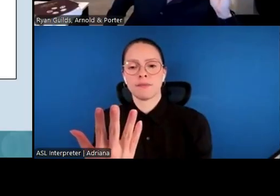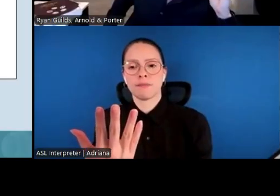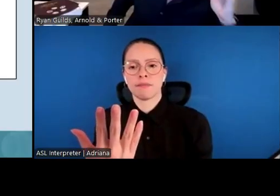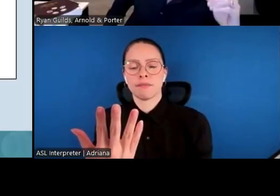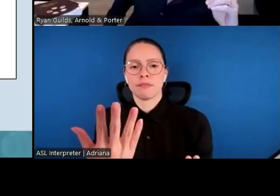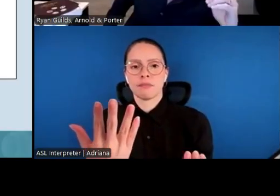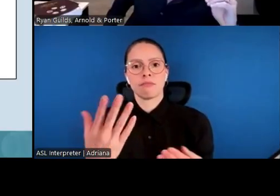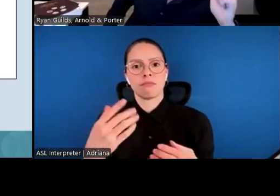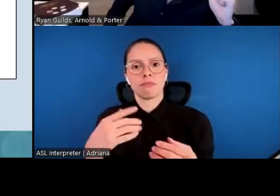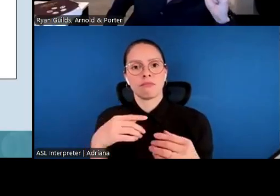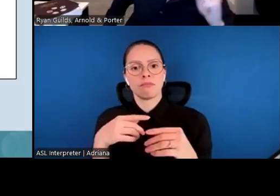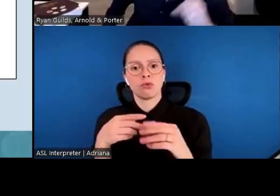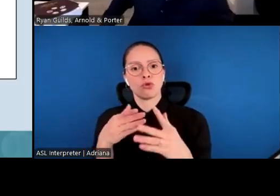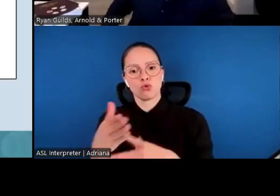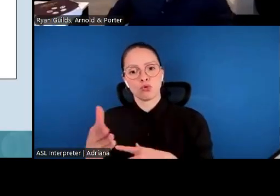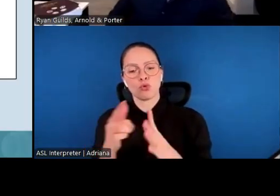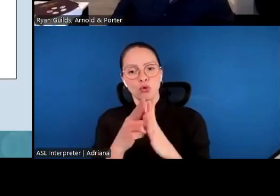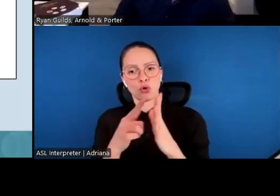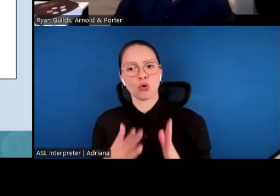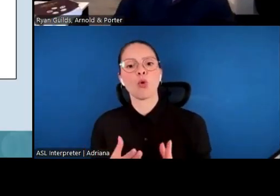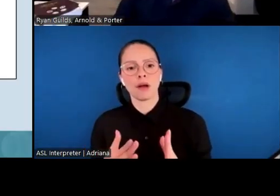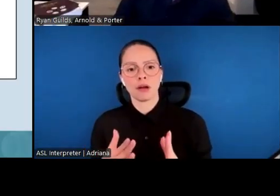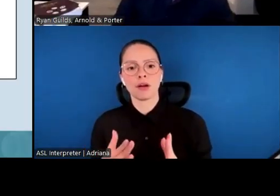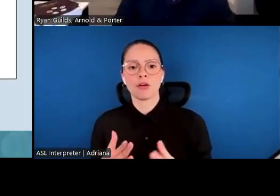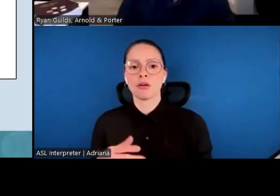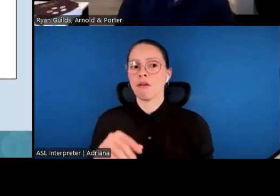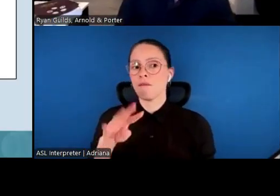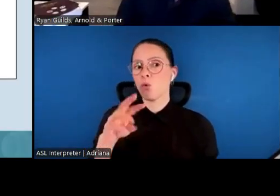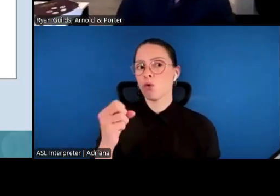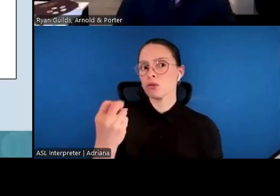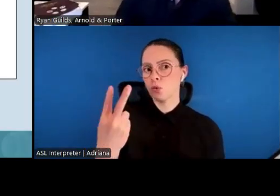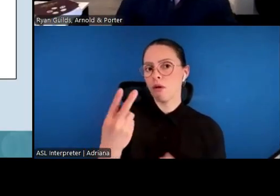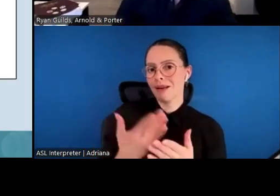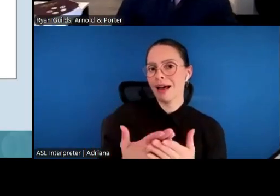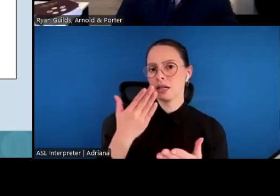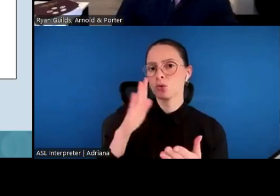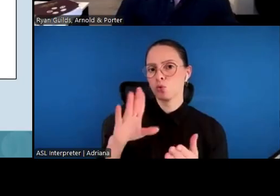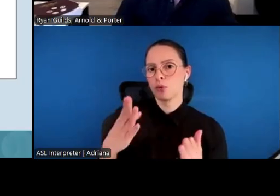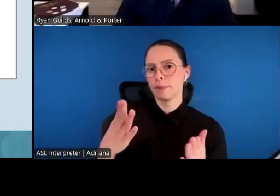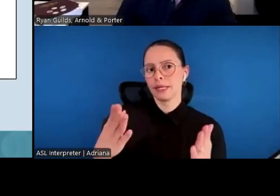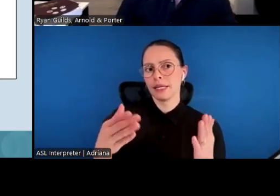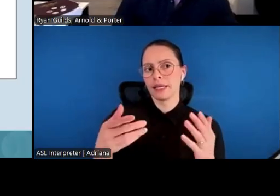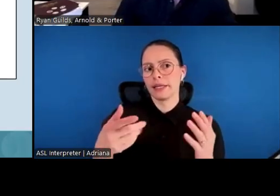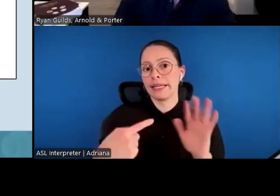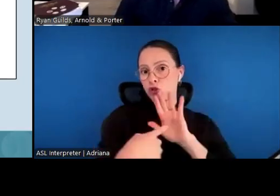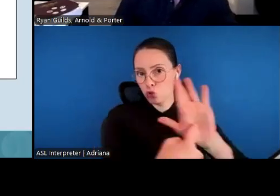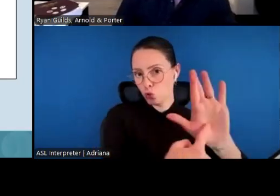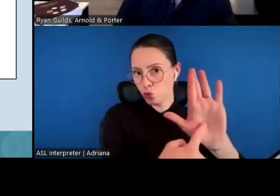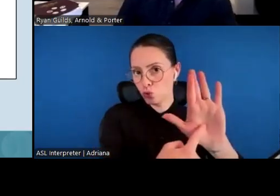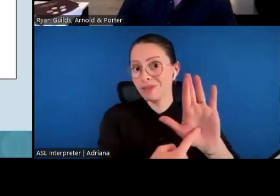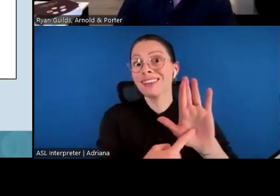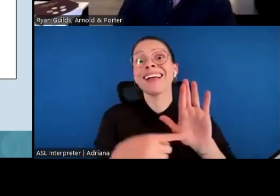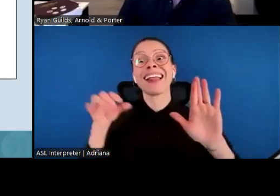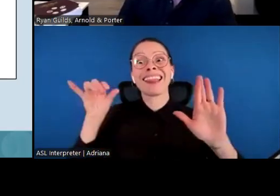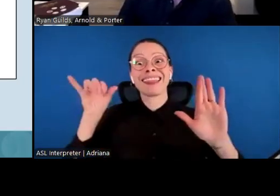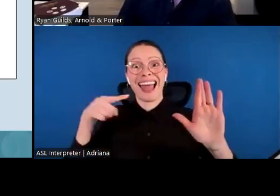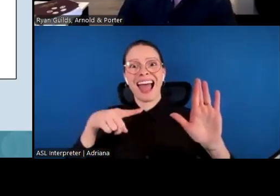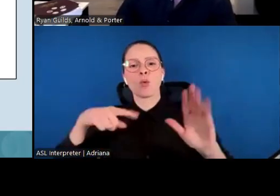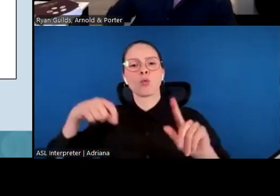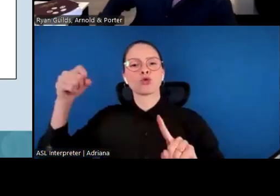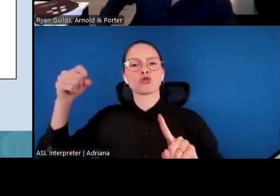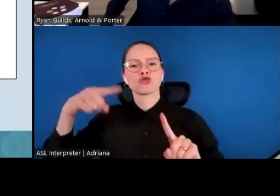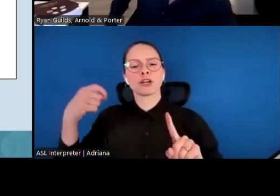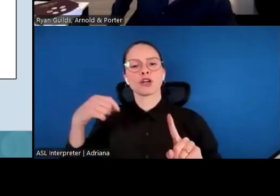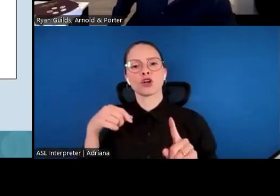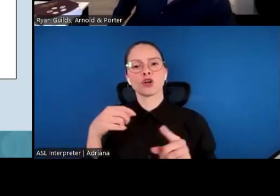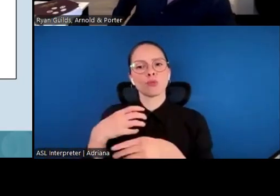is 412 evidence that will be potentially introduced at trial. When that happens, it triggers a briefing schedule where the defense